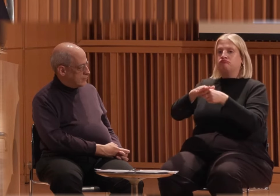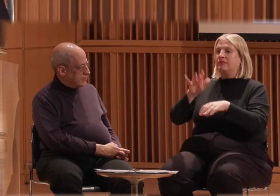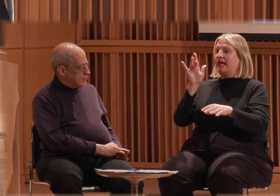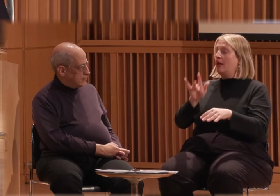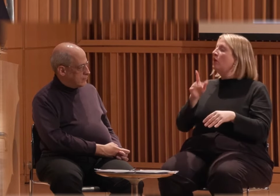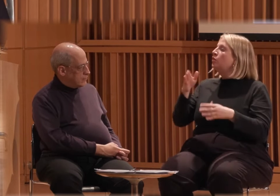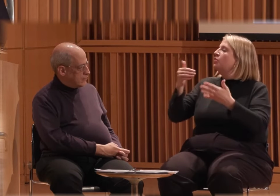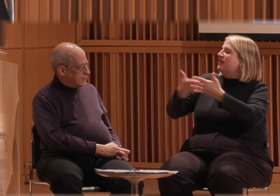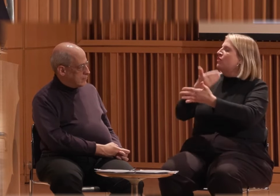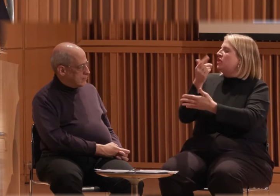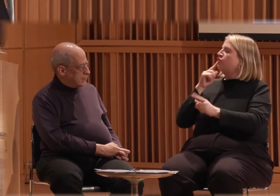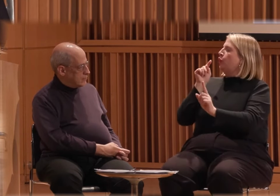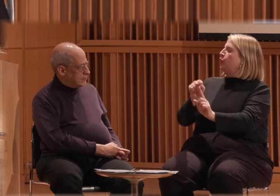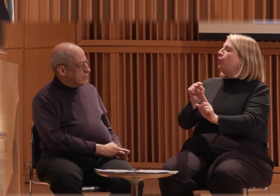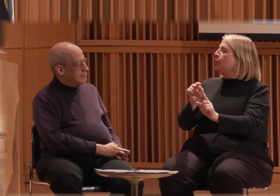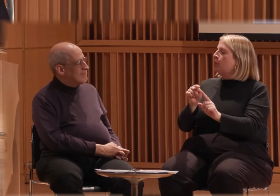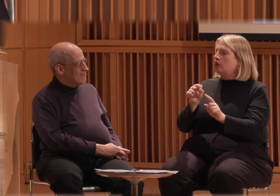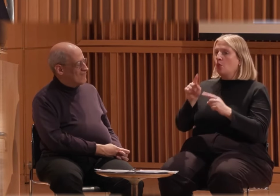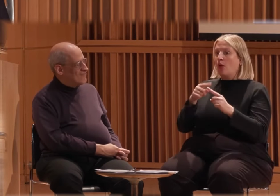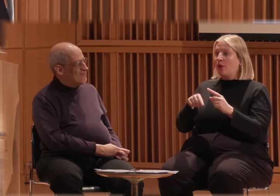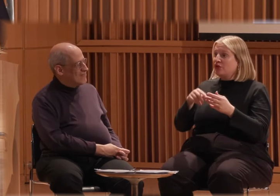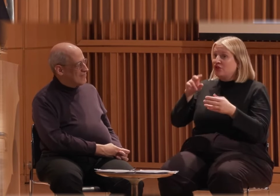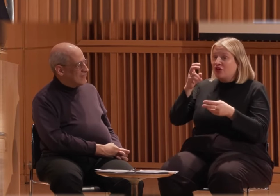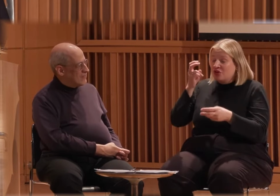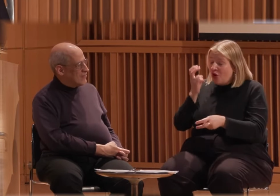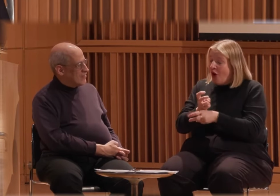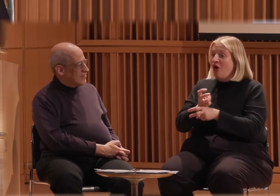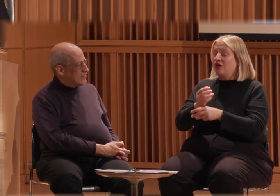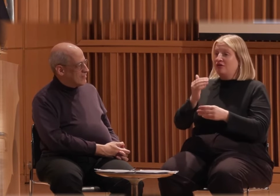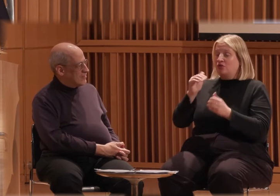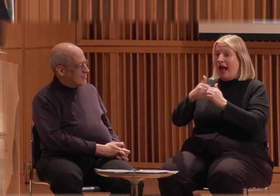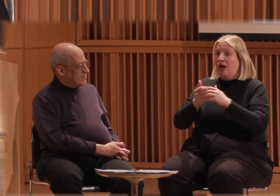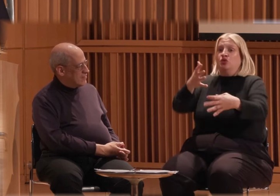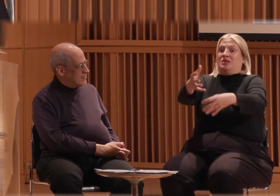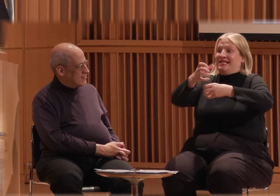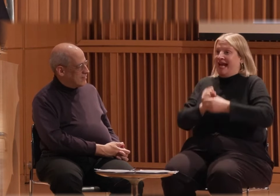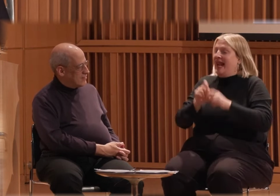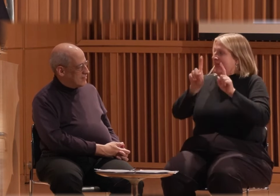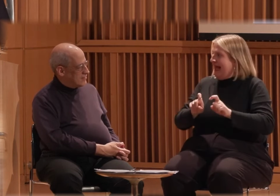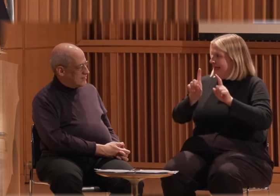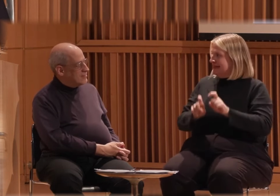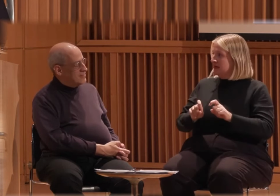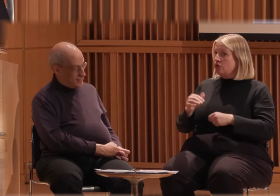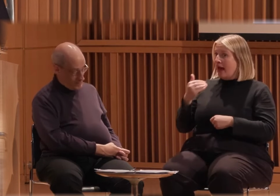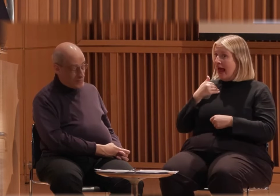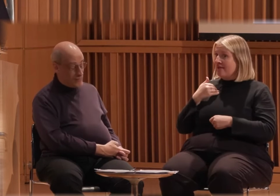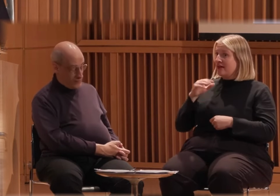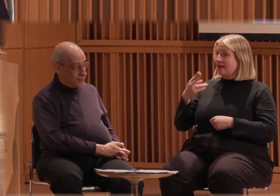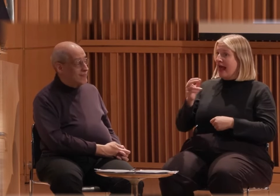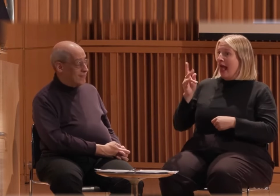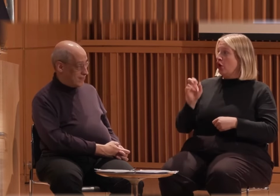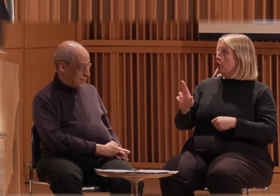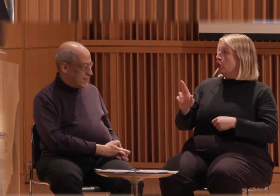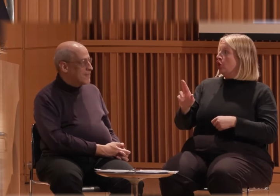you when it was really hard to get a test. And I know that having a hacker friend is not